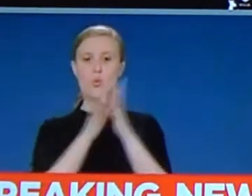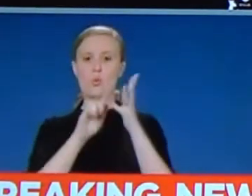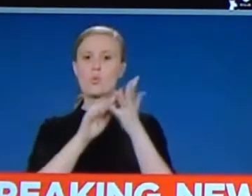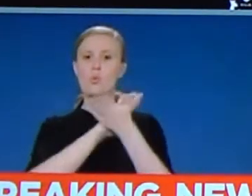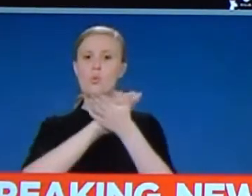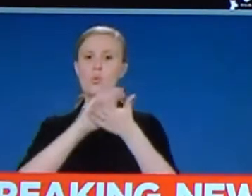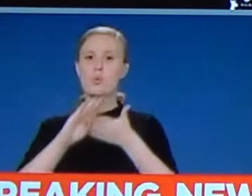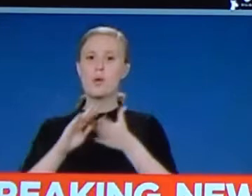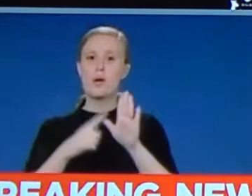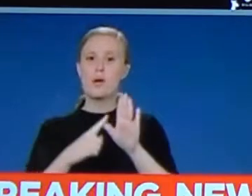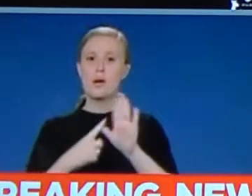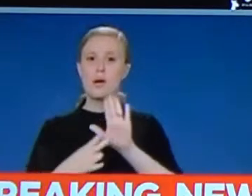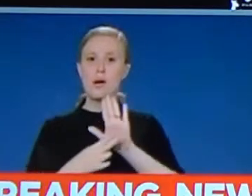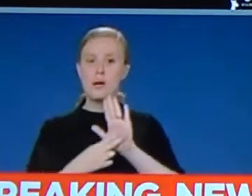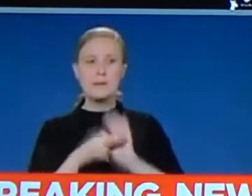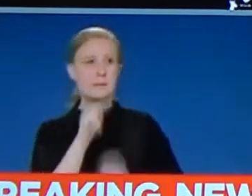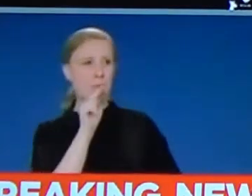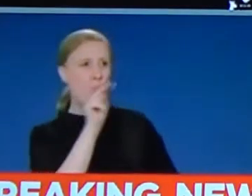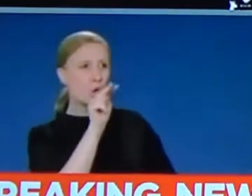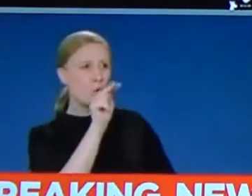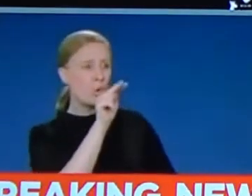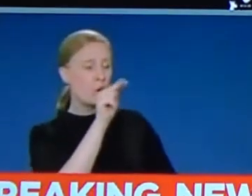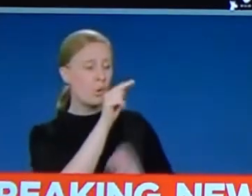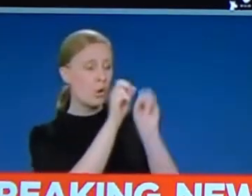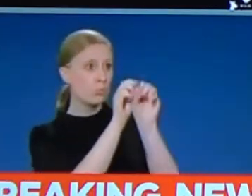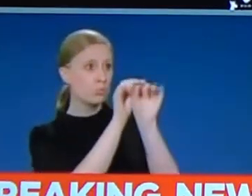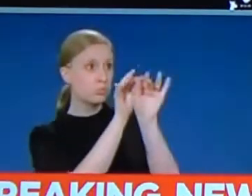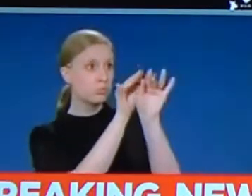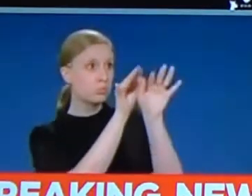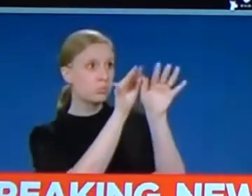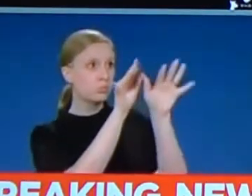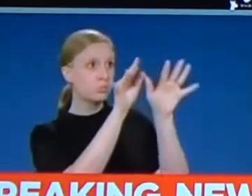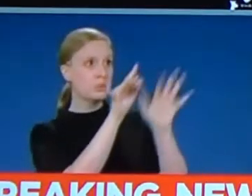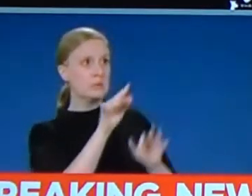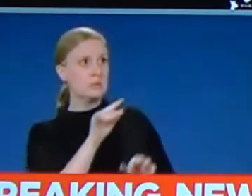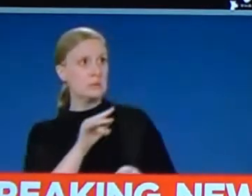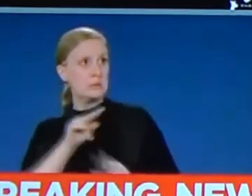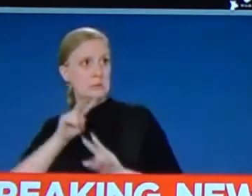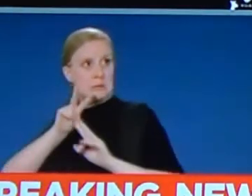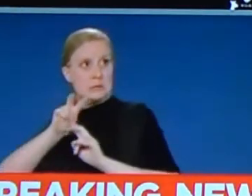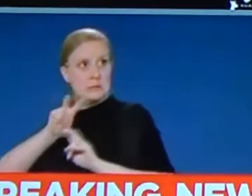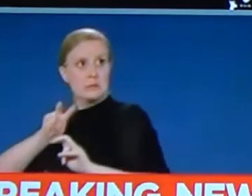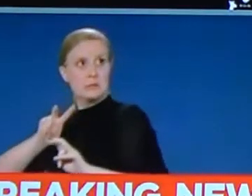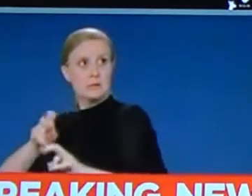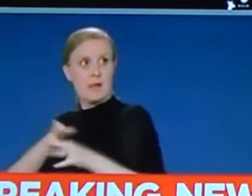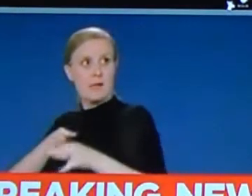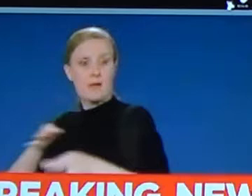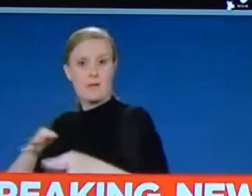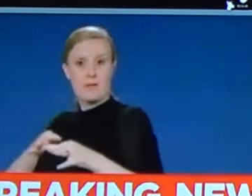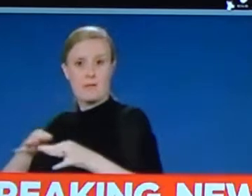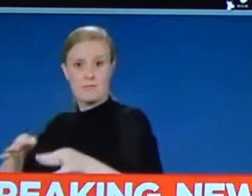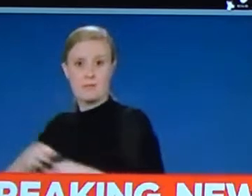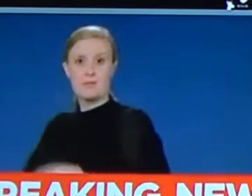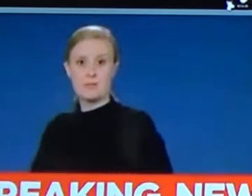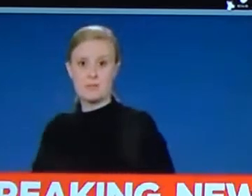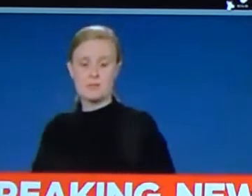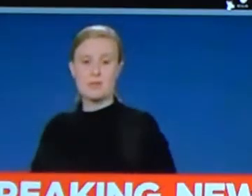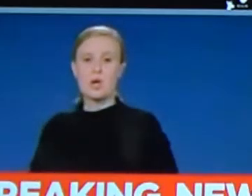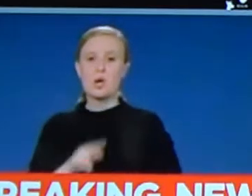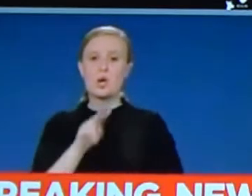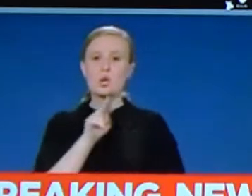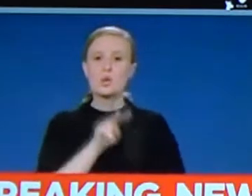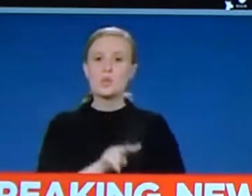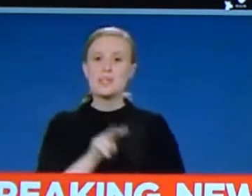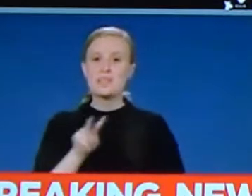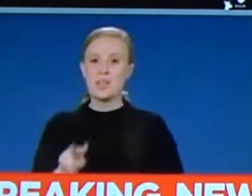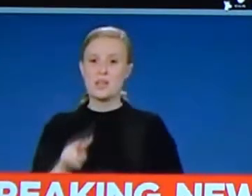We stood up our incident response centre at that time, and I visited on the 22nd of January. Some of you joined me there on